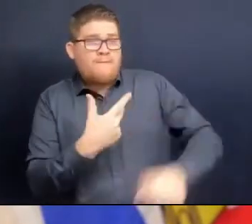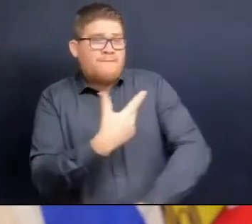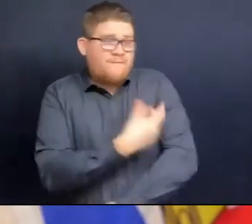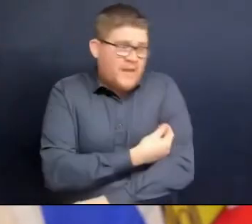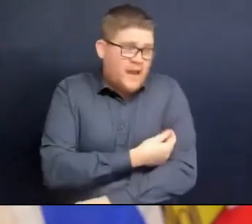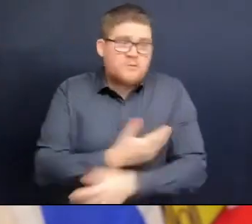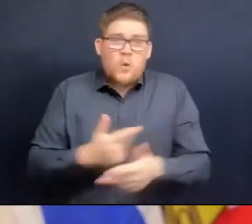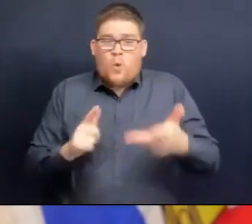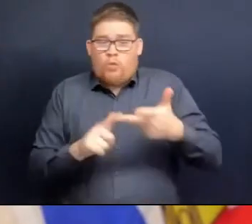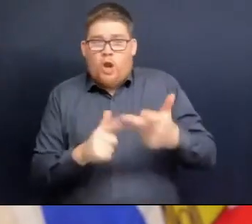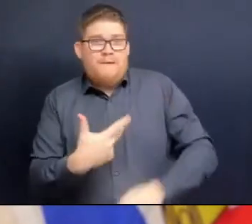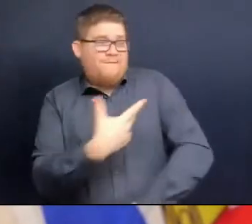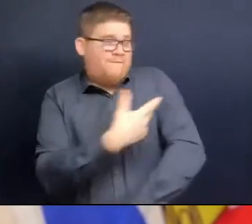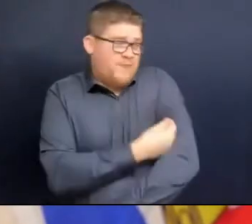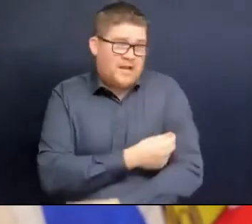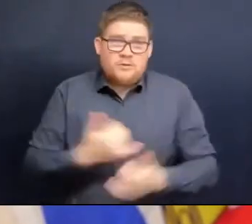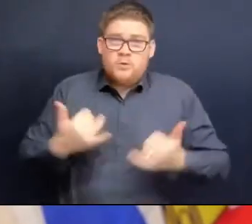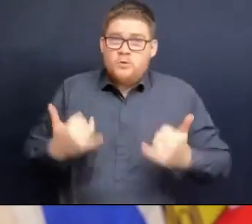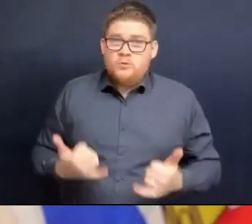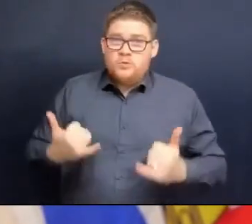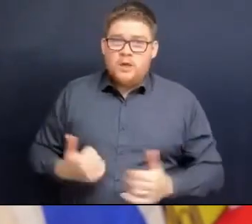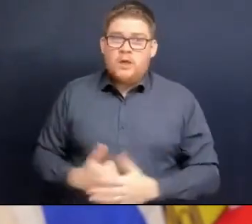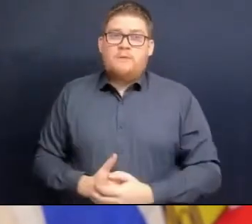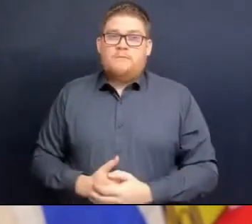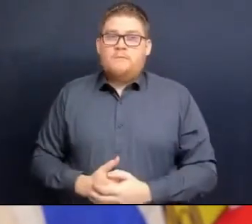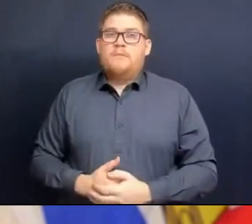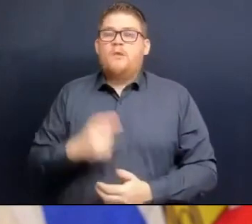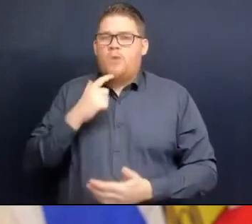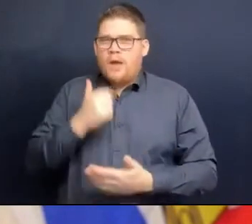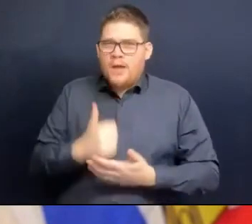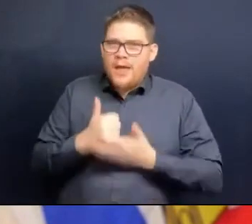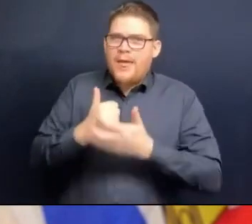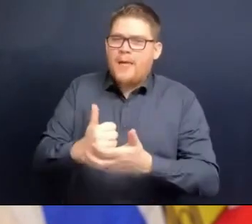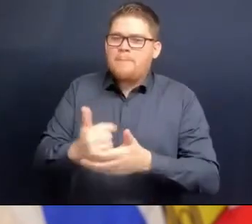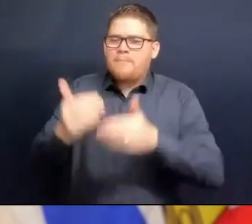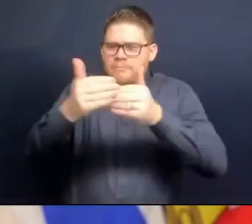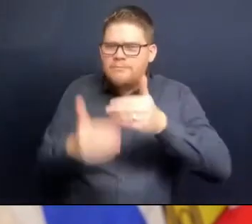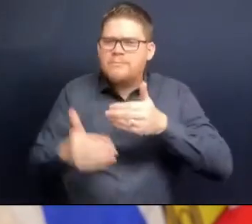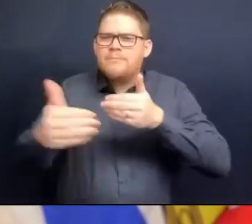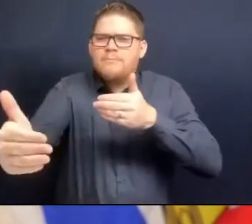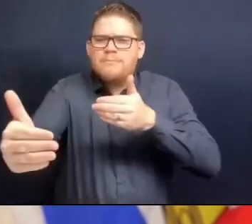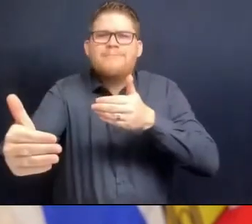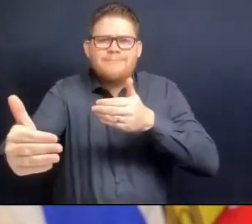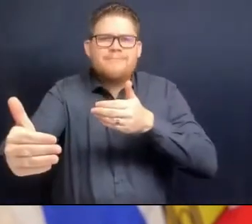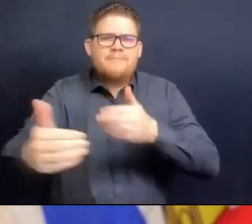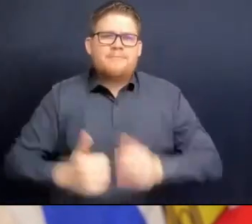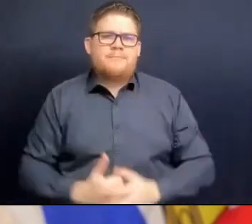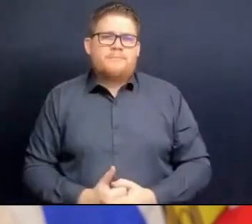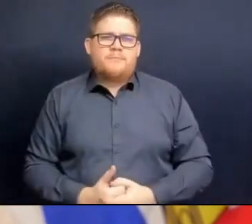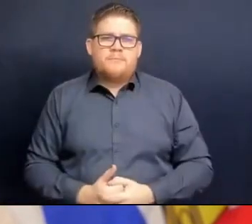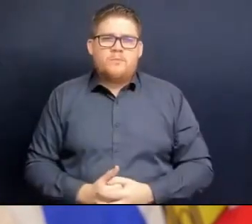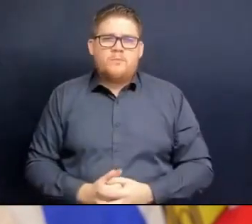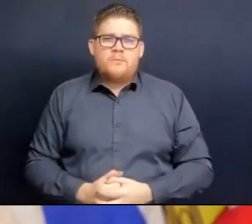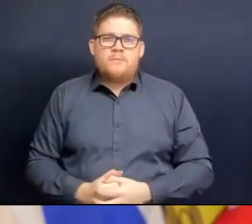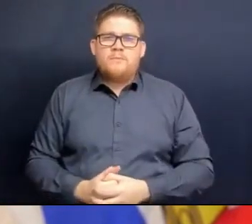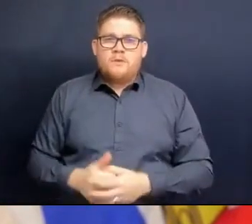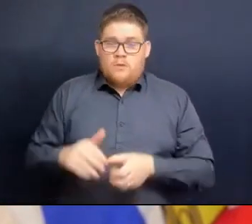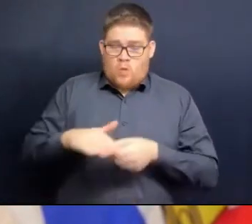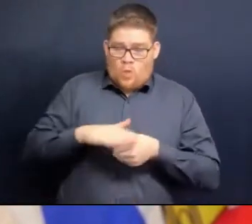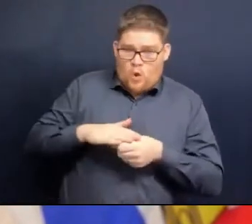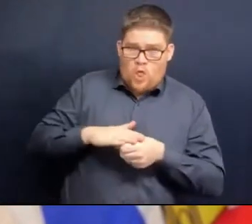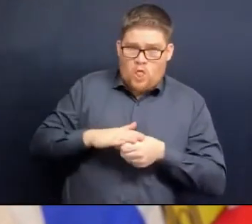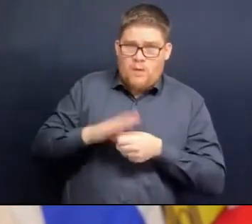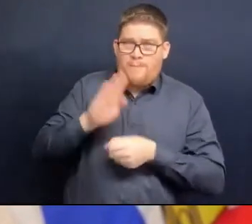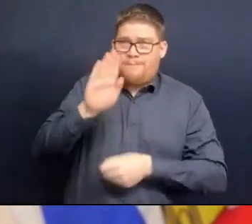safe through this next year, that we're still going to be dealing with this as a global issue. We have such a high rate